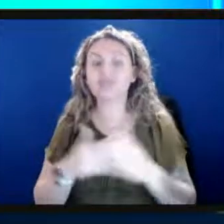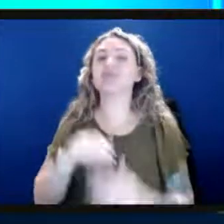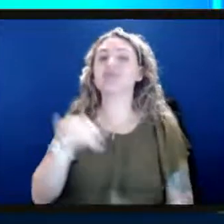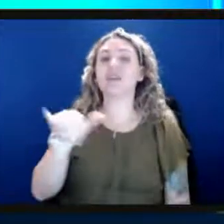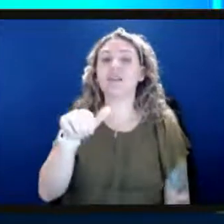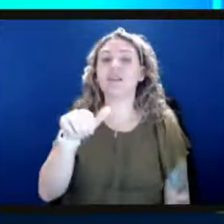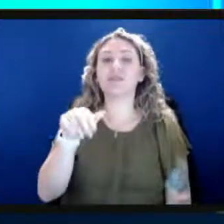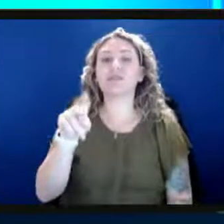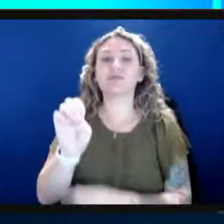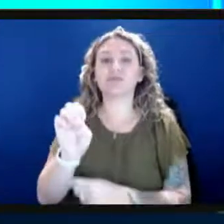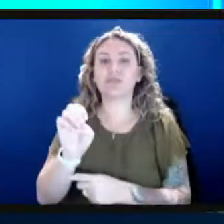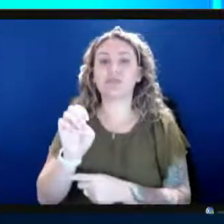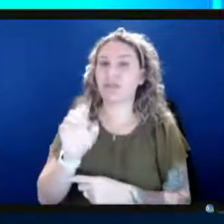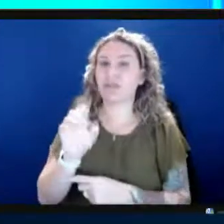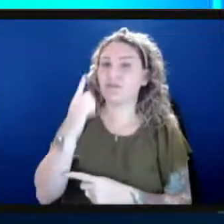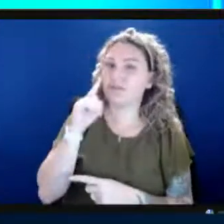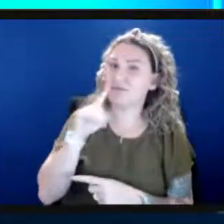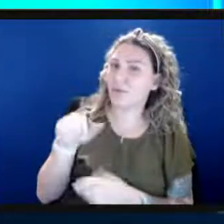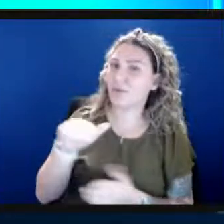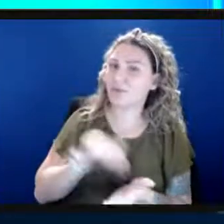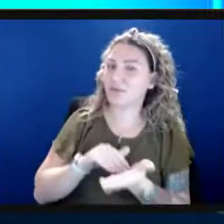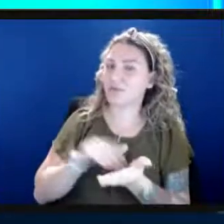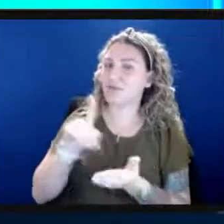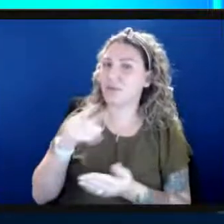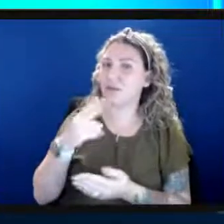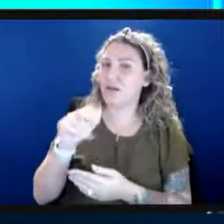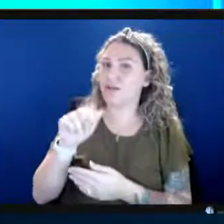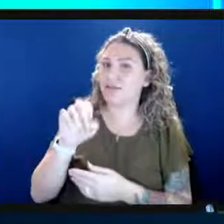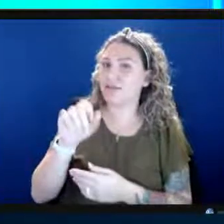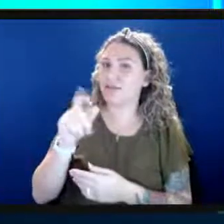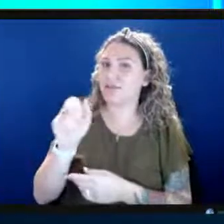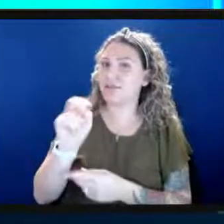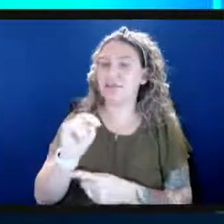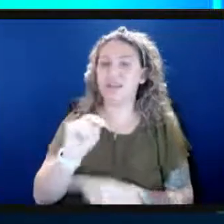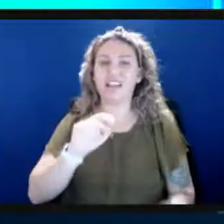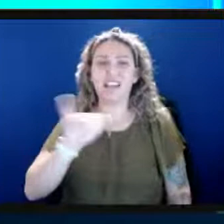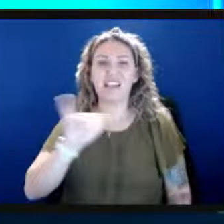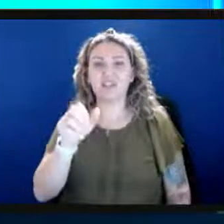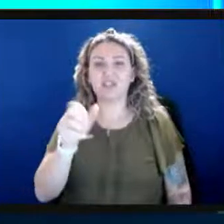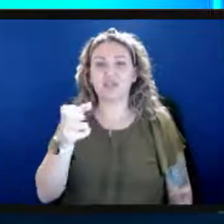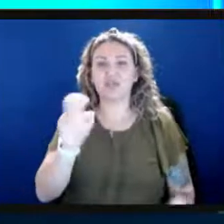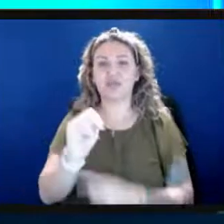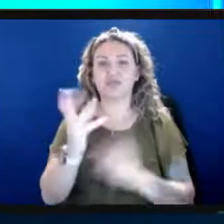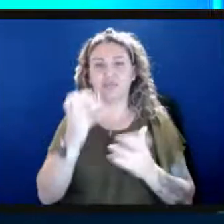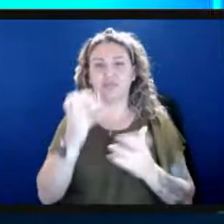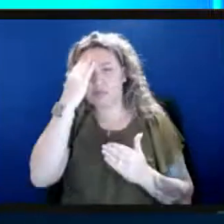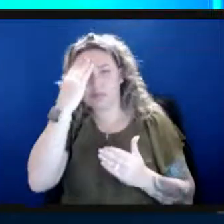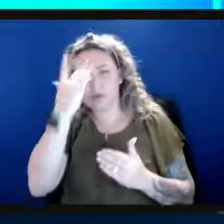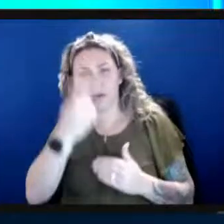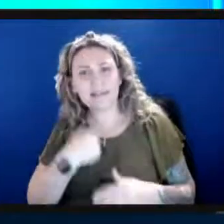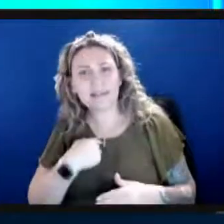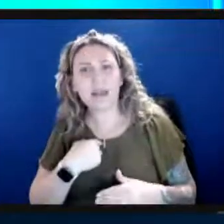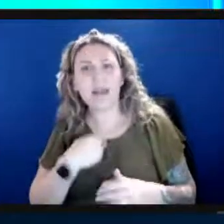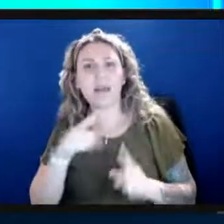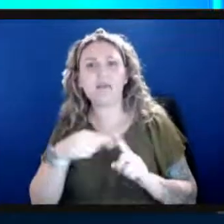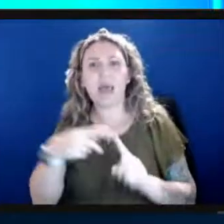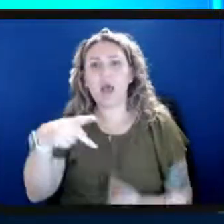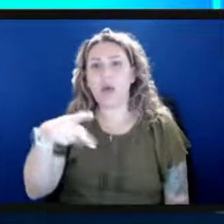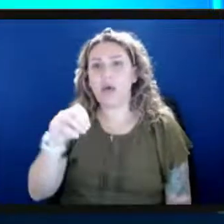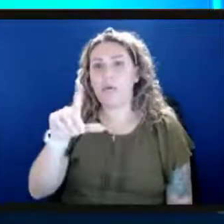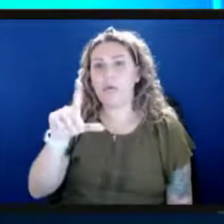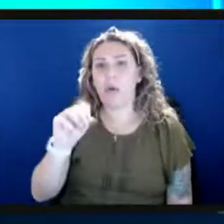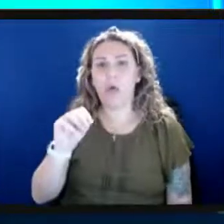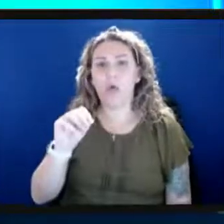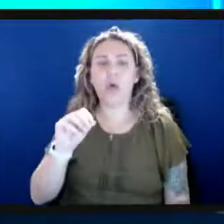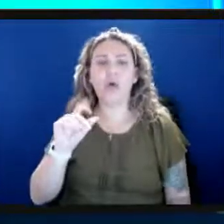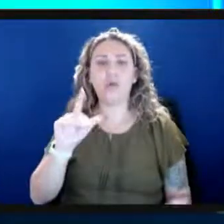Dr. Hawkinson. Dr. Hawkinson, Jean would like to know if you can tell us anything about the polio cases that have been found